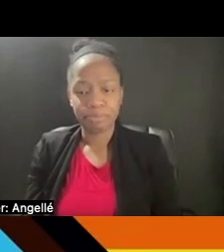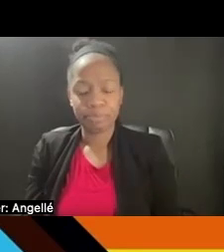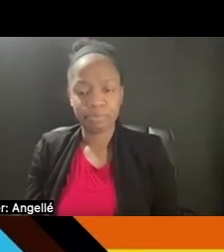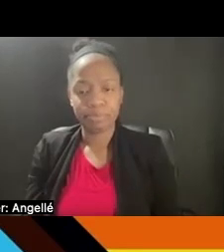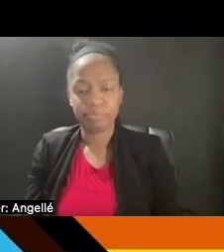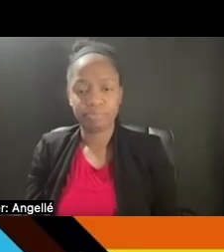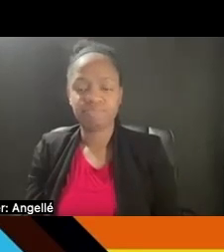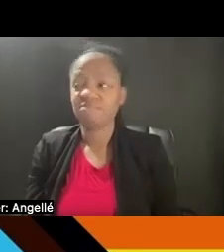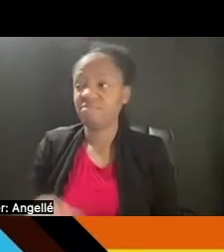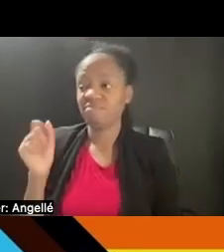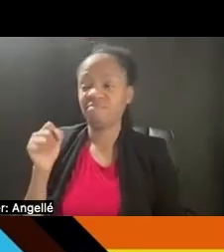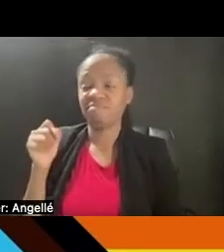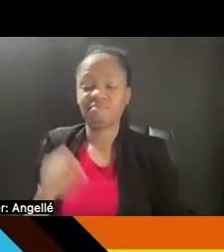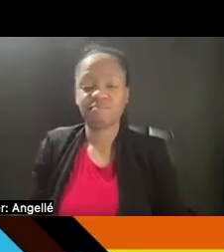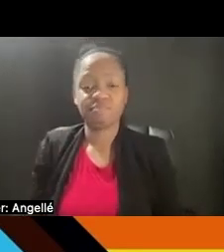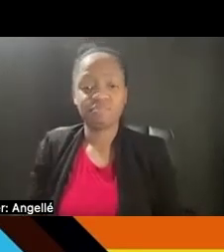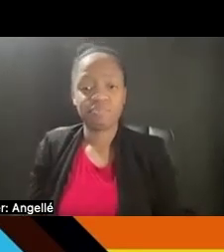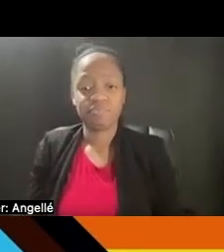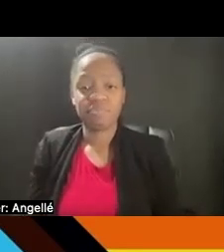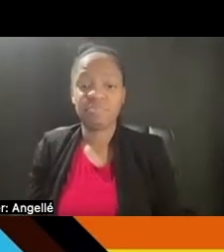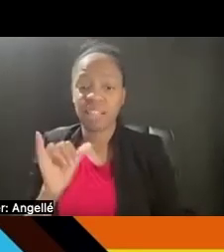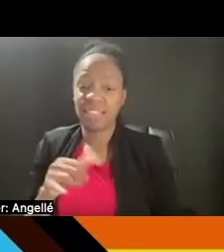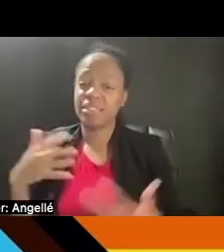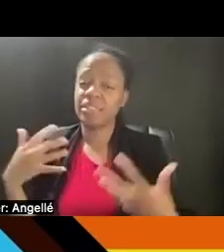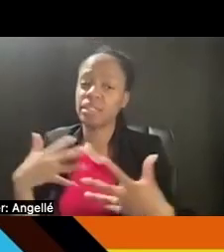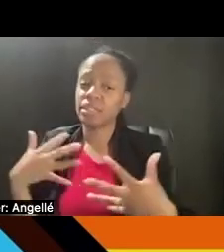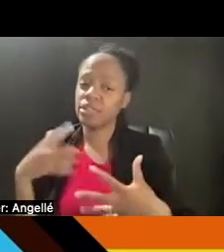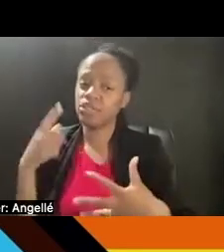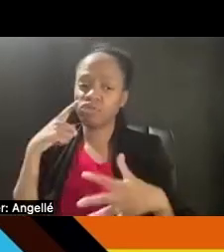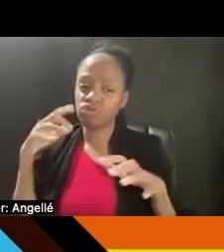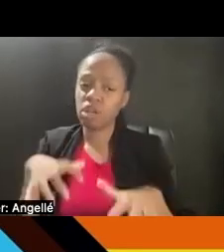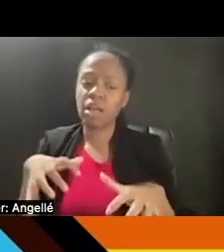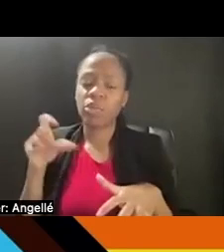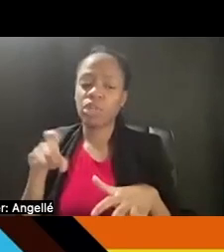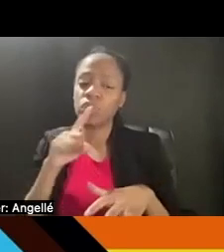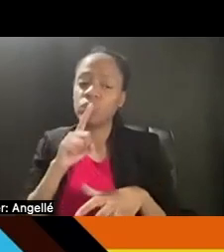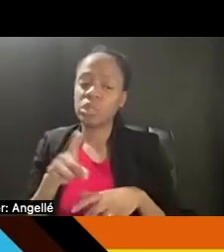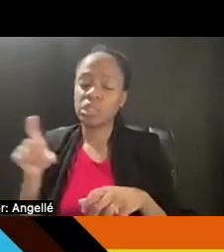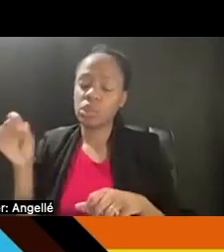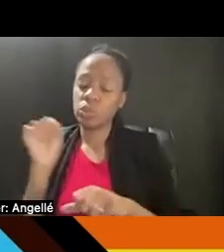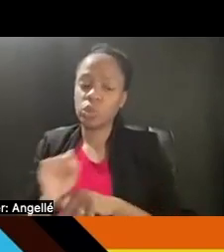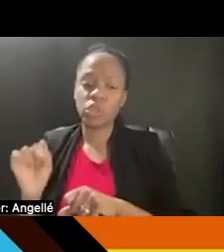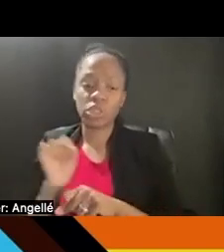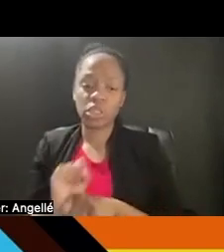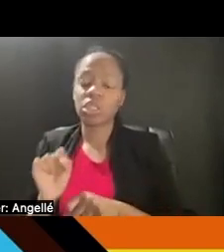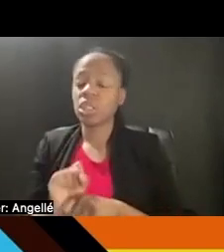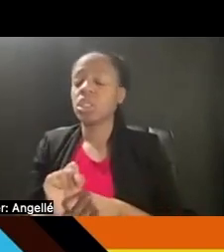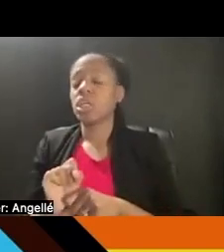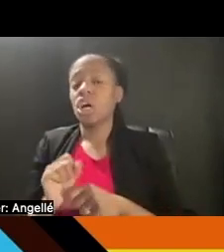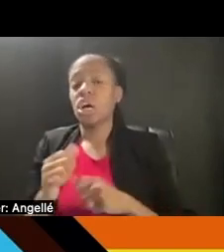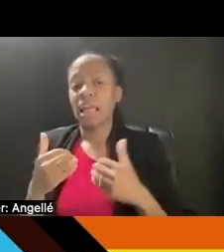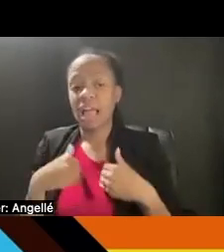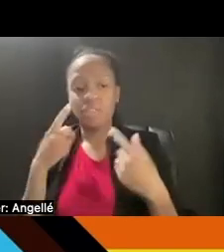that's jarring, and we need to really work again on having these mutual